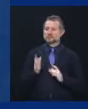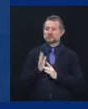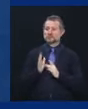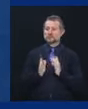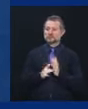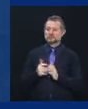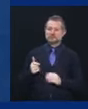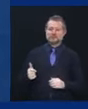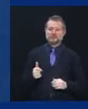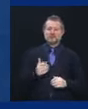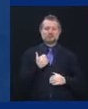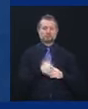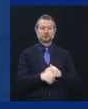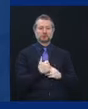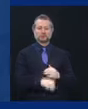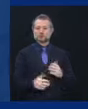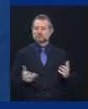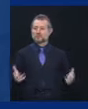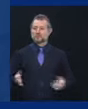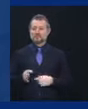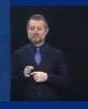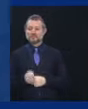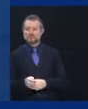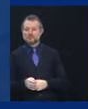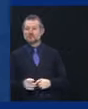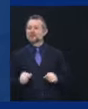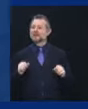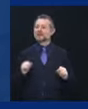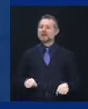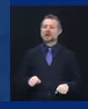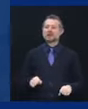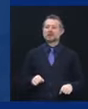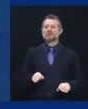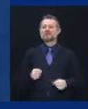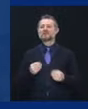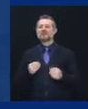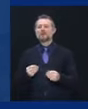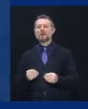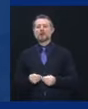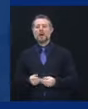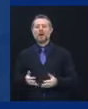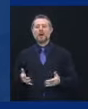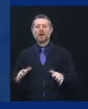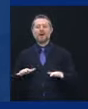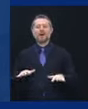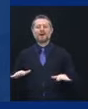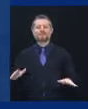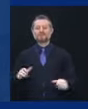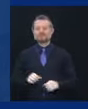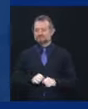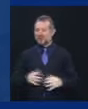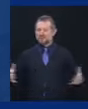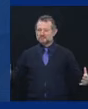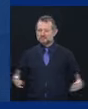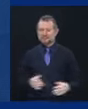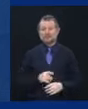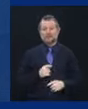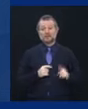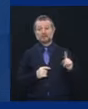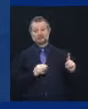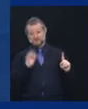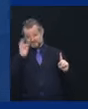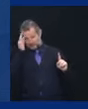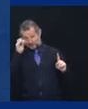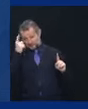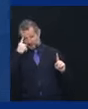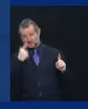could handle the situation that the federal government created, because they created such a demand, and then they never increased the